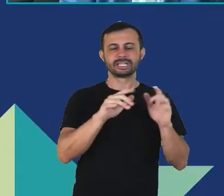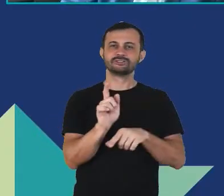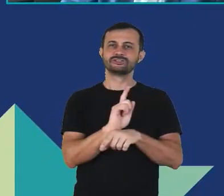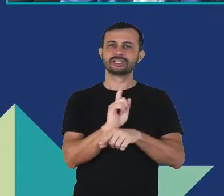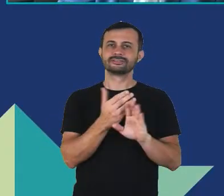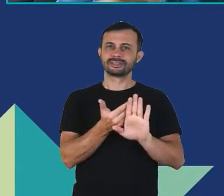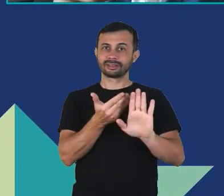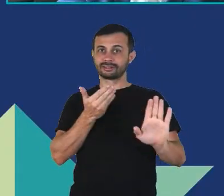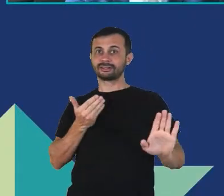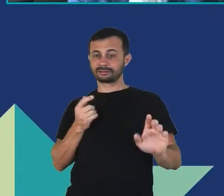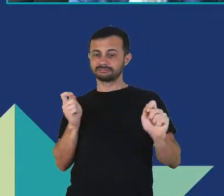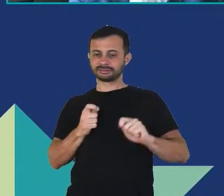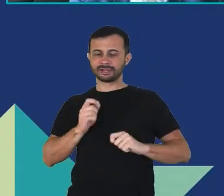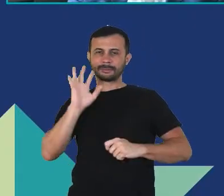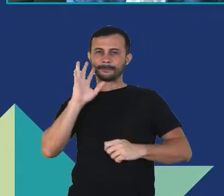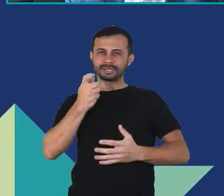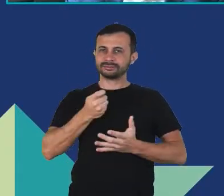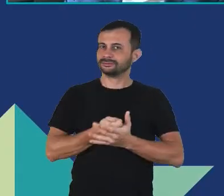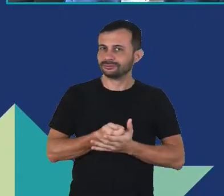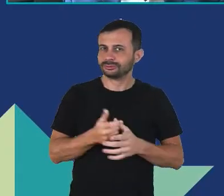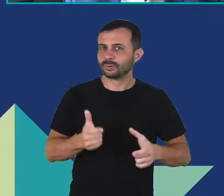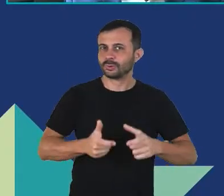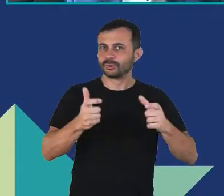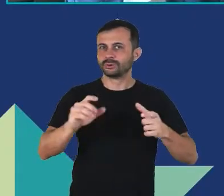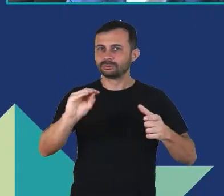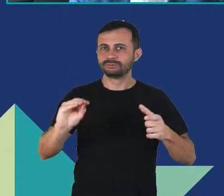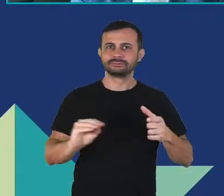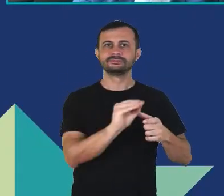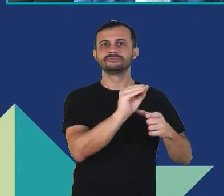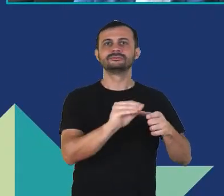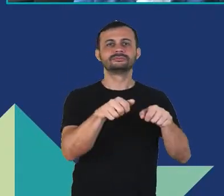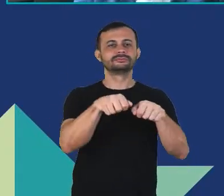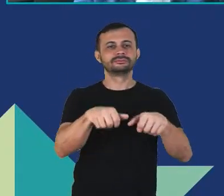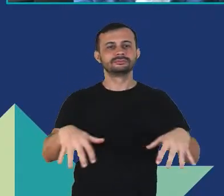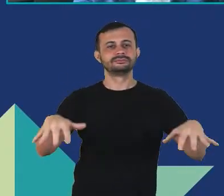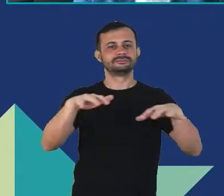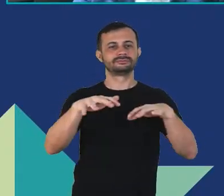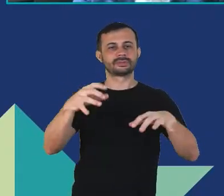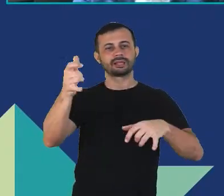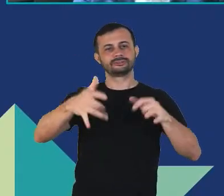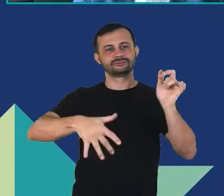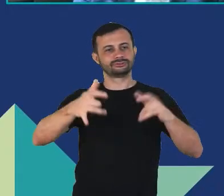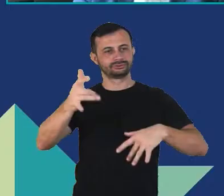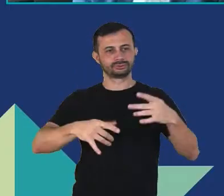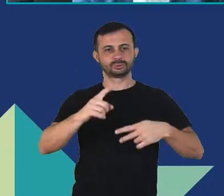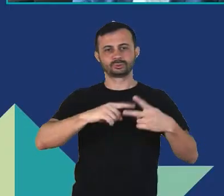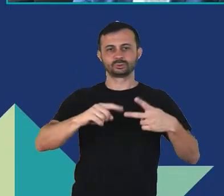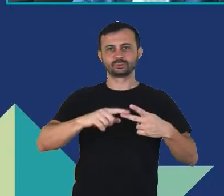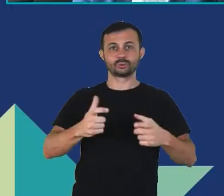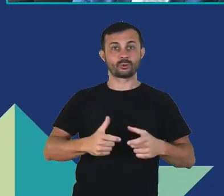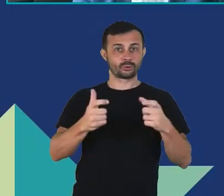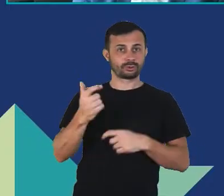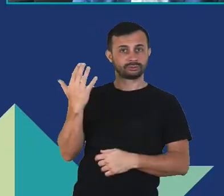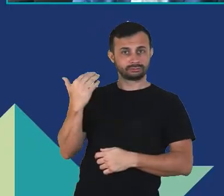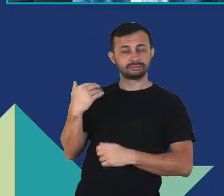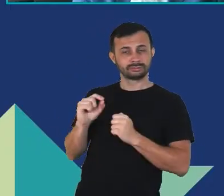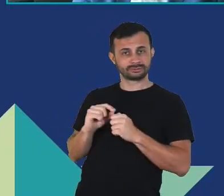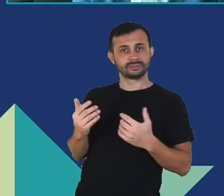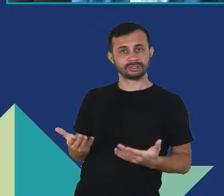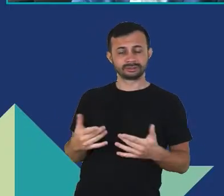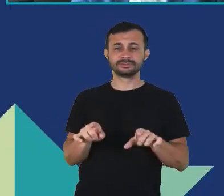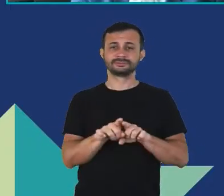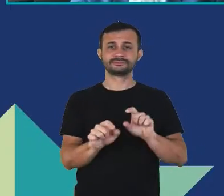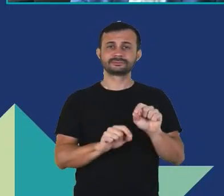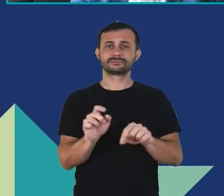right location? How much humidity do you have in the beach, and so on and so forth. This is really useful